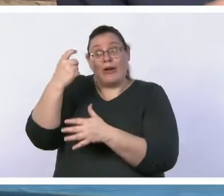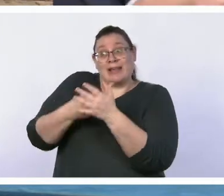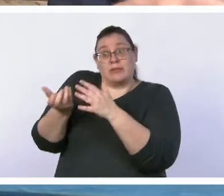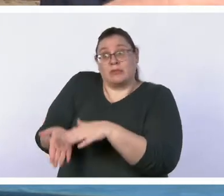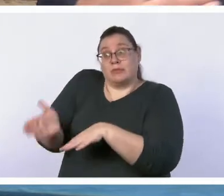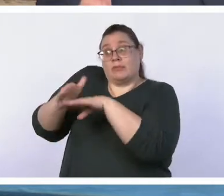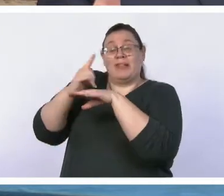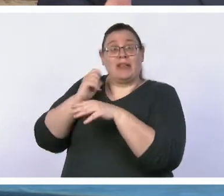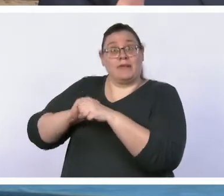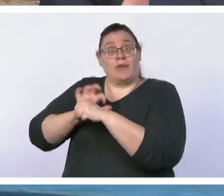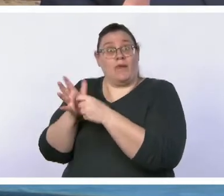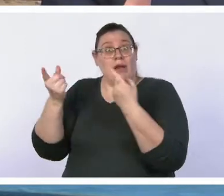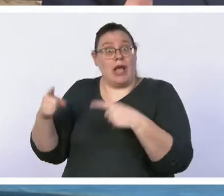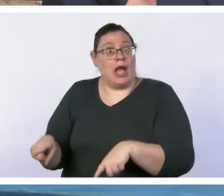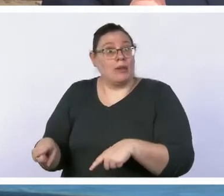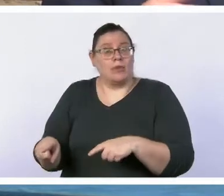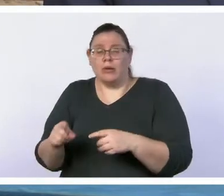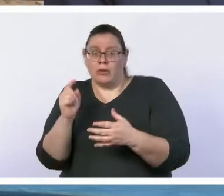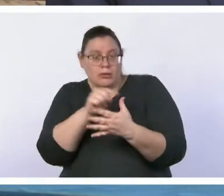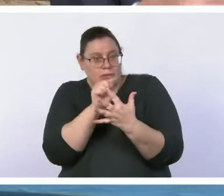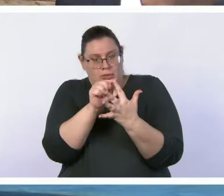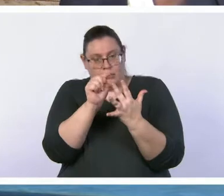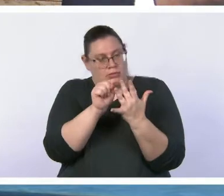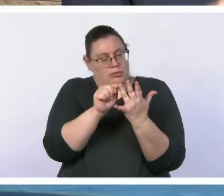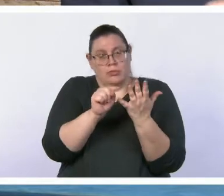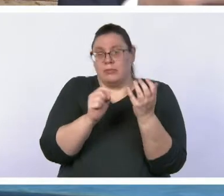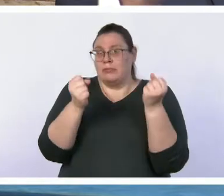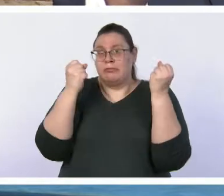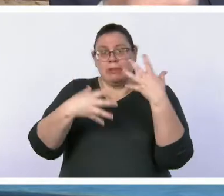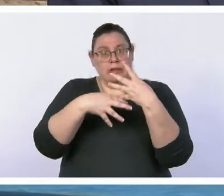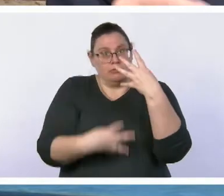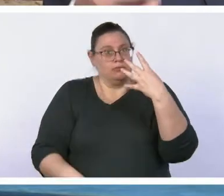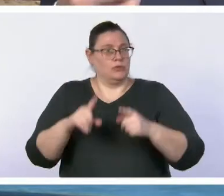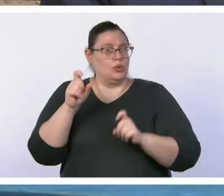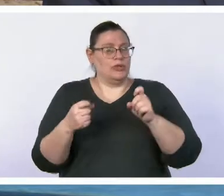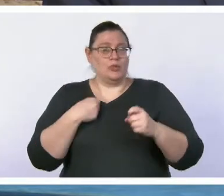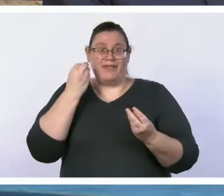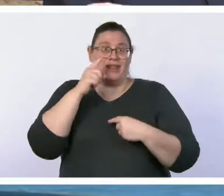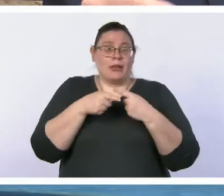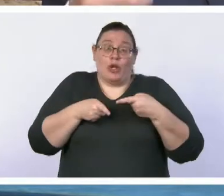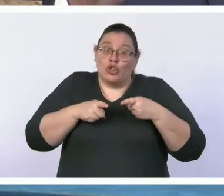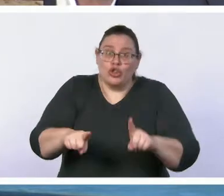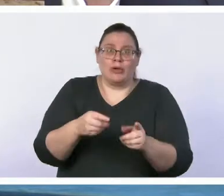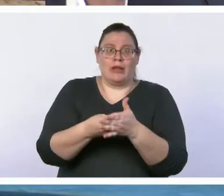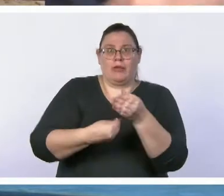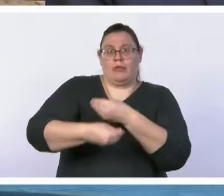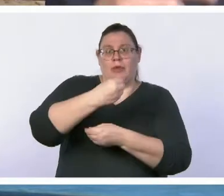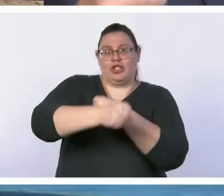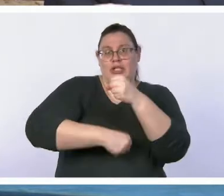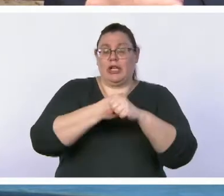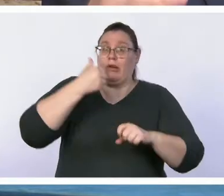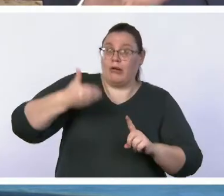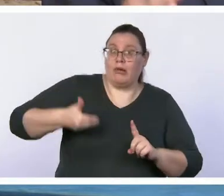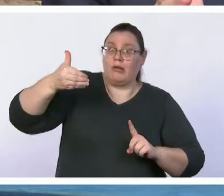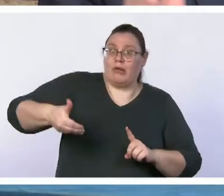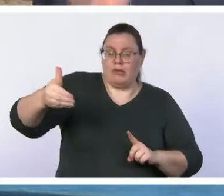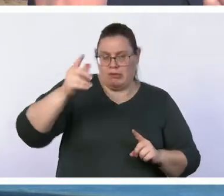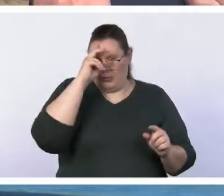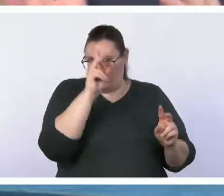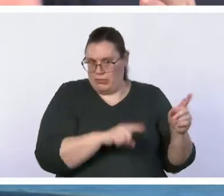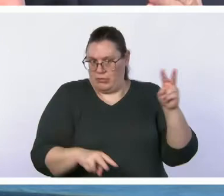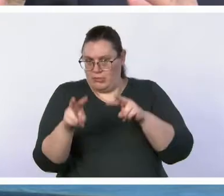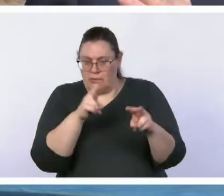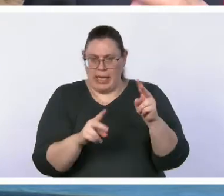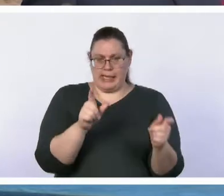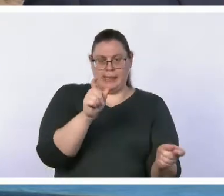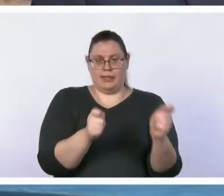COVID? All of those things are going to be questions that we'll be reviewing throughout the budget year on a regular basis and adjusting